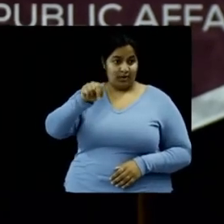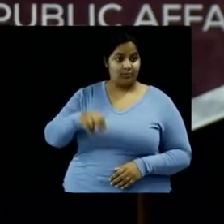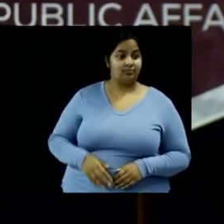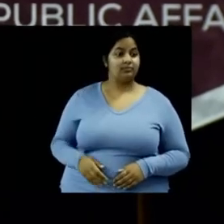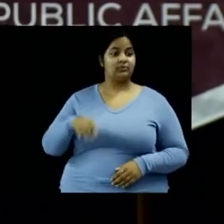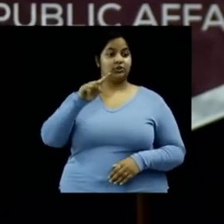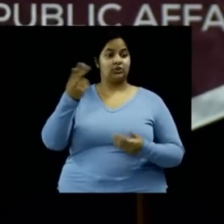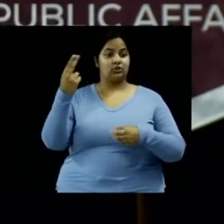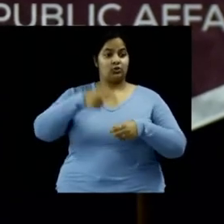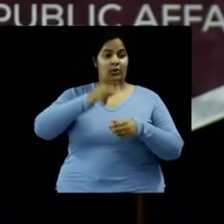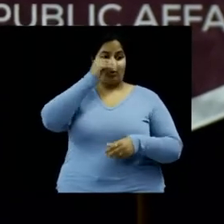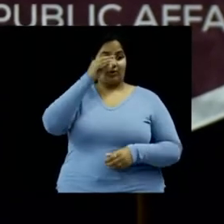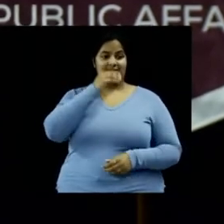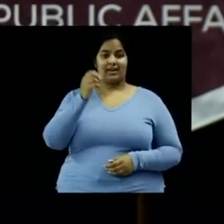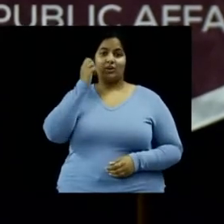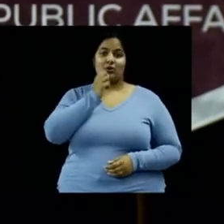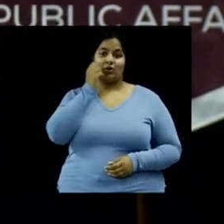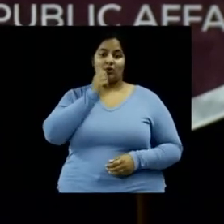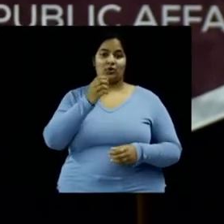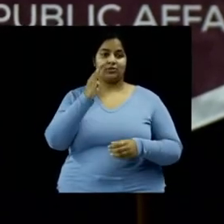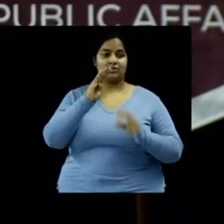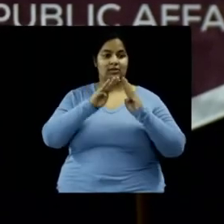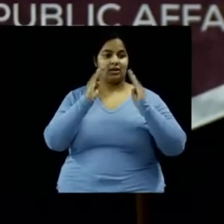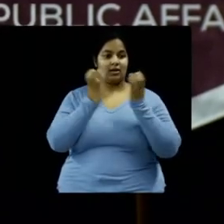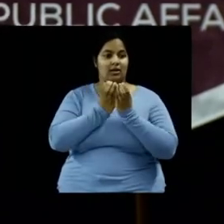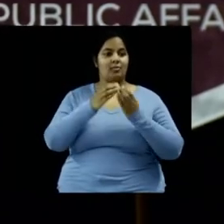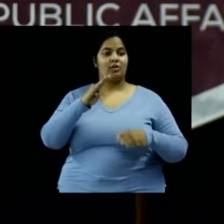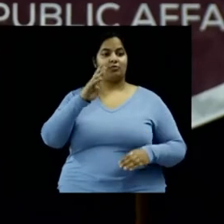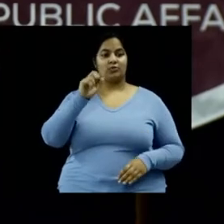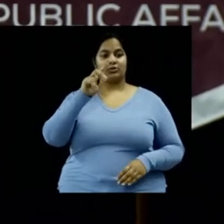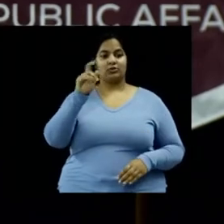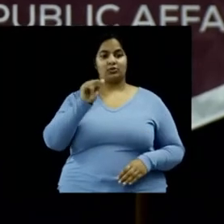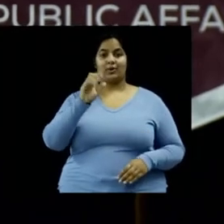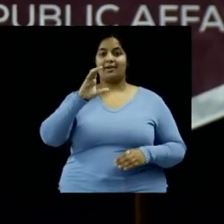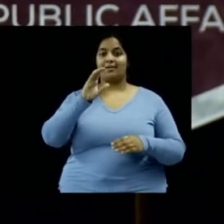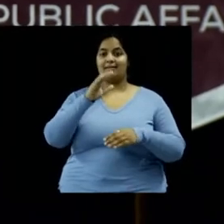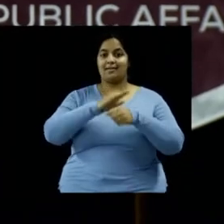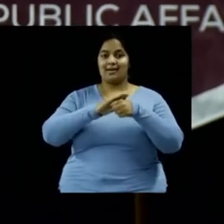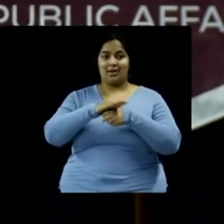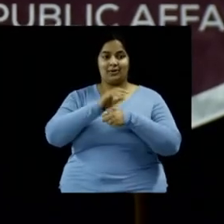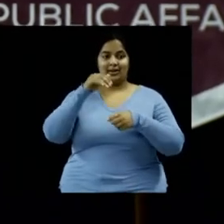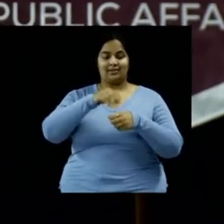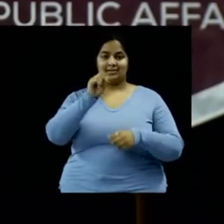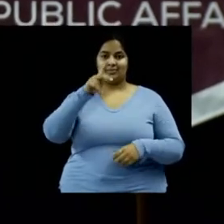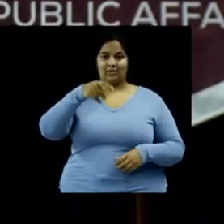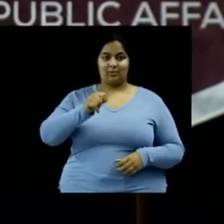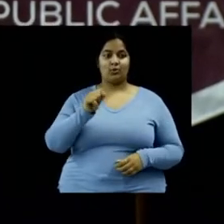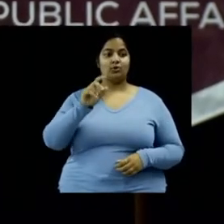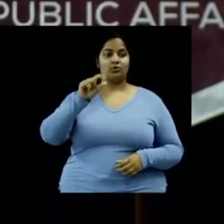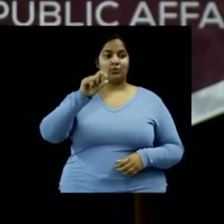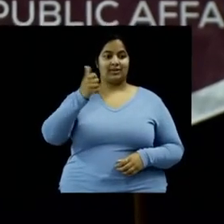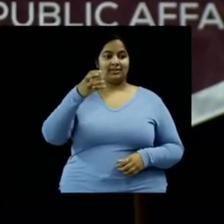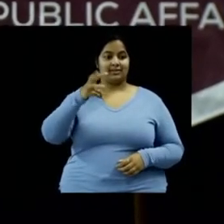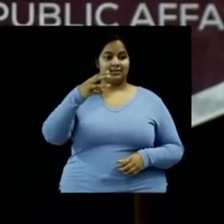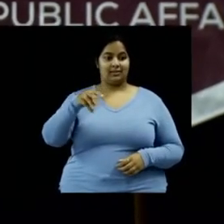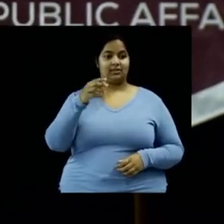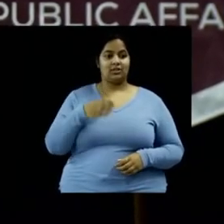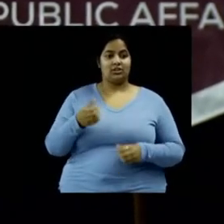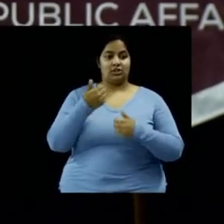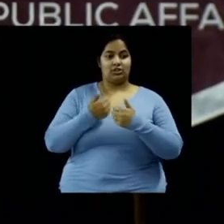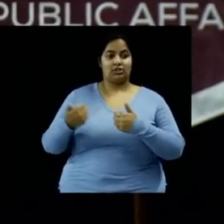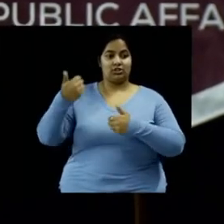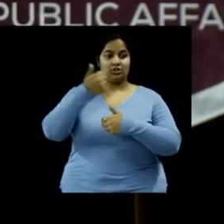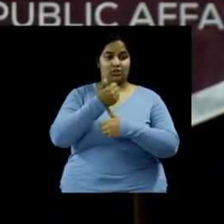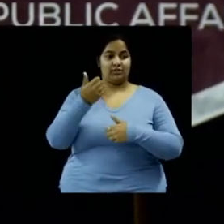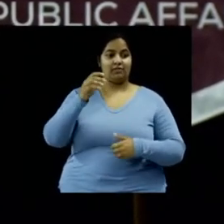the Boys and Girls Club of Brazoria County in September 2016. As Chief Executive